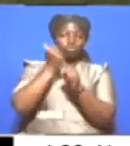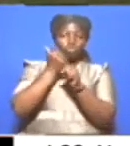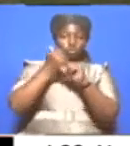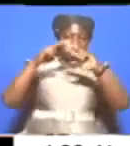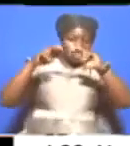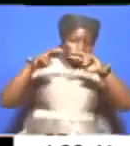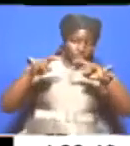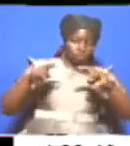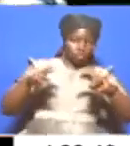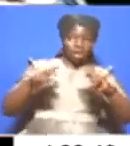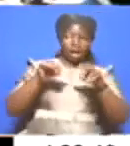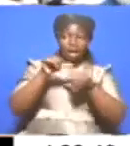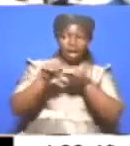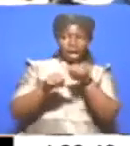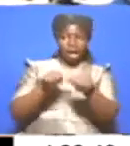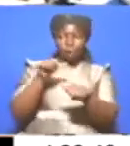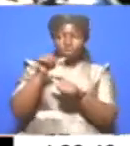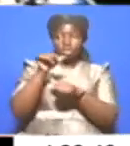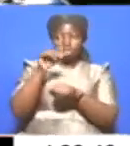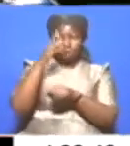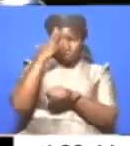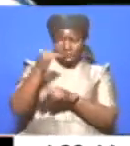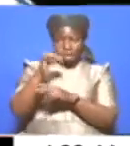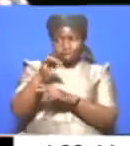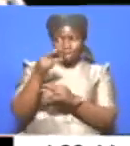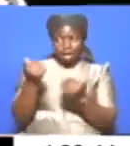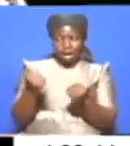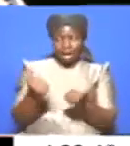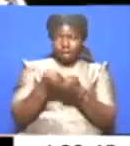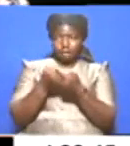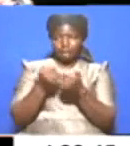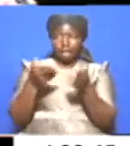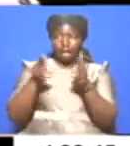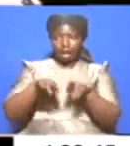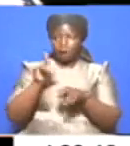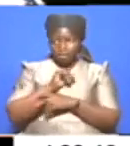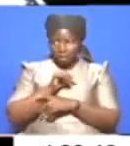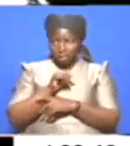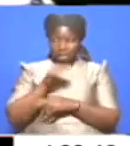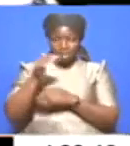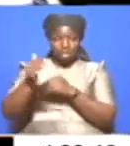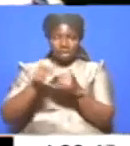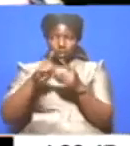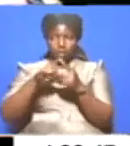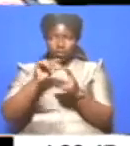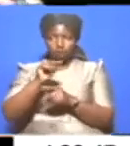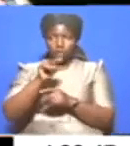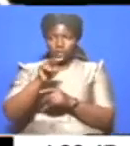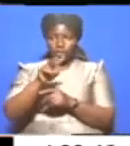cause of the accident. Crash landed here next to Nova Schools at Tatu City.